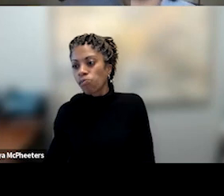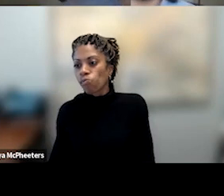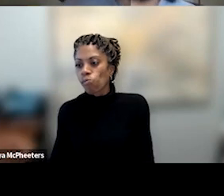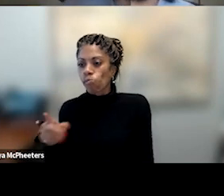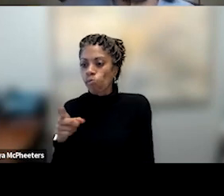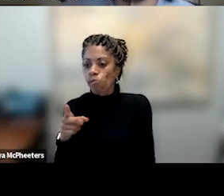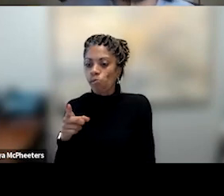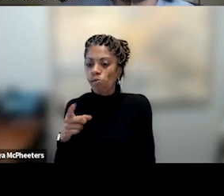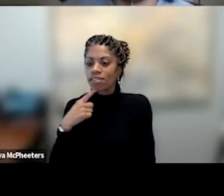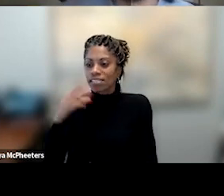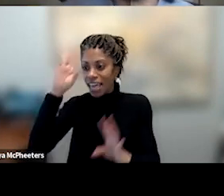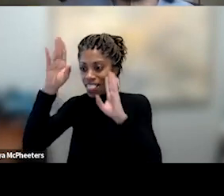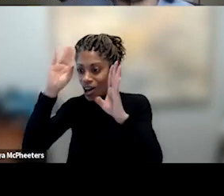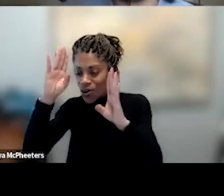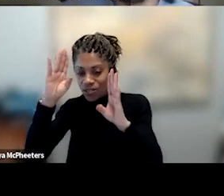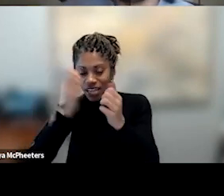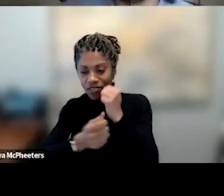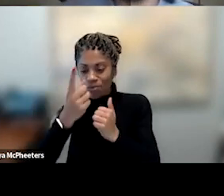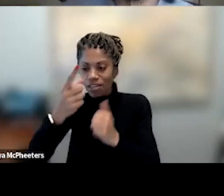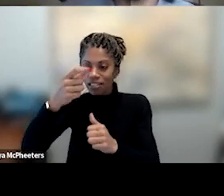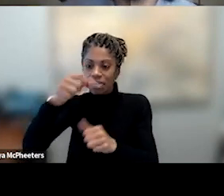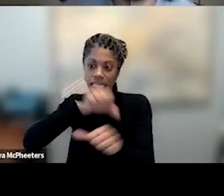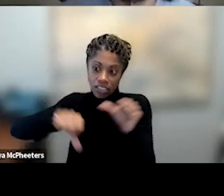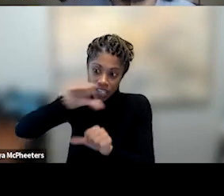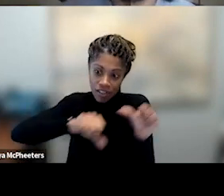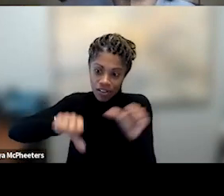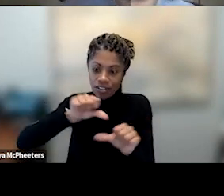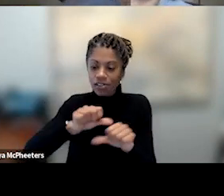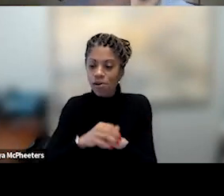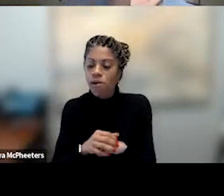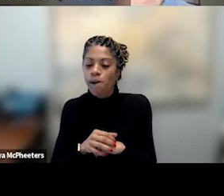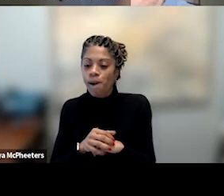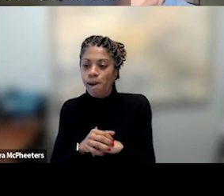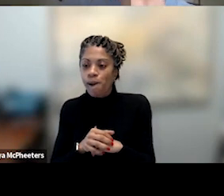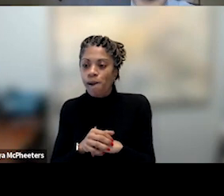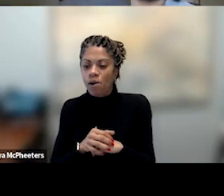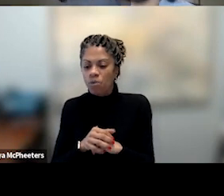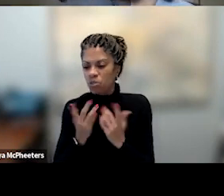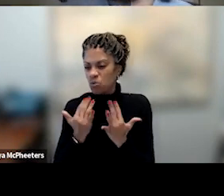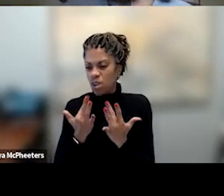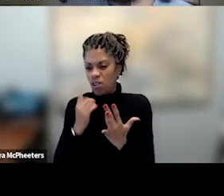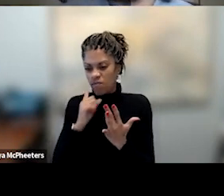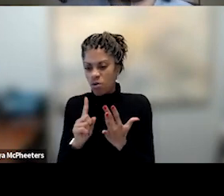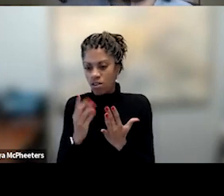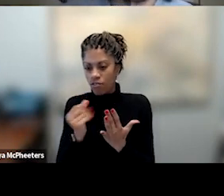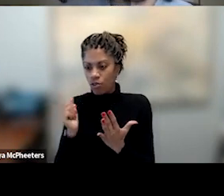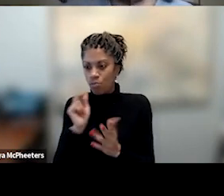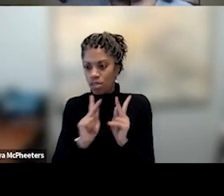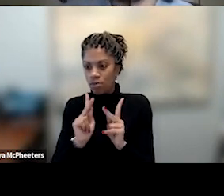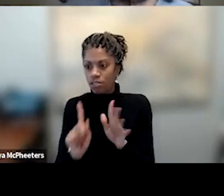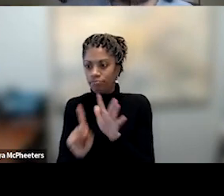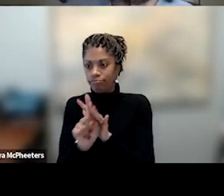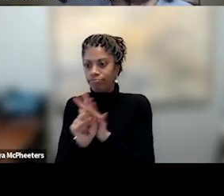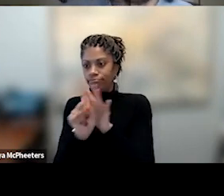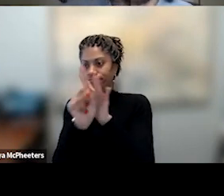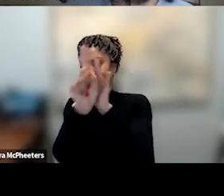say hey to us, say hey to folks you might know, and we'll just wait for a few more people to get in the room. I think we had